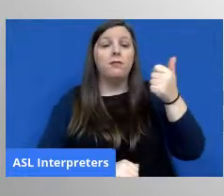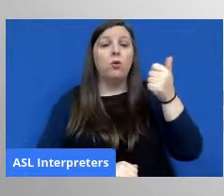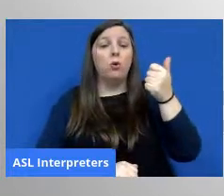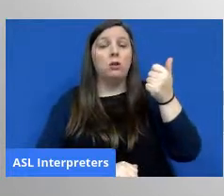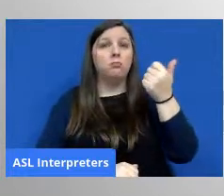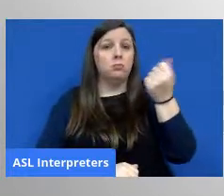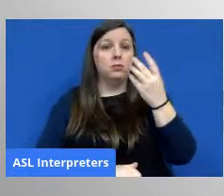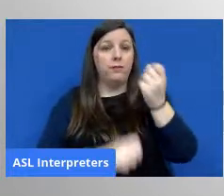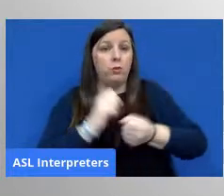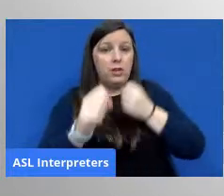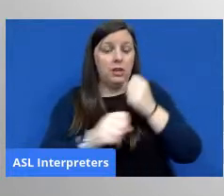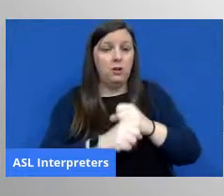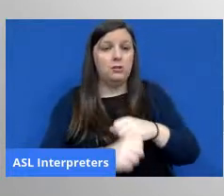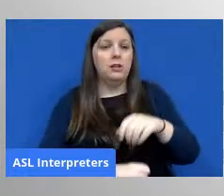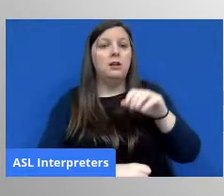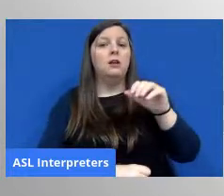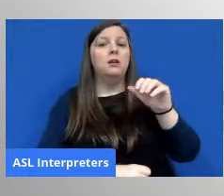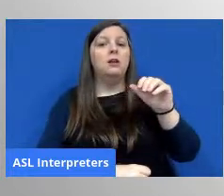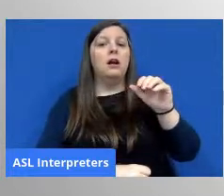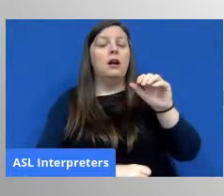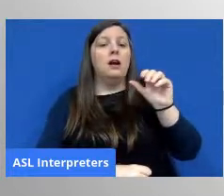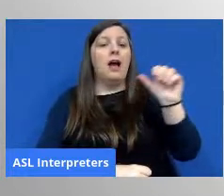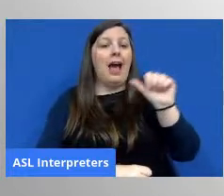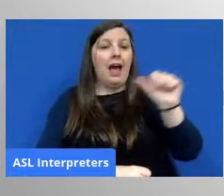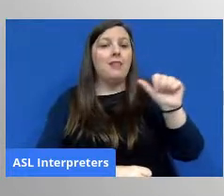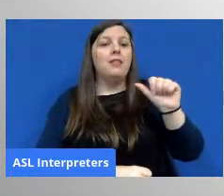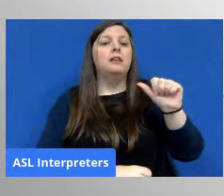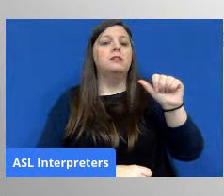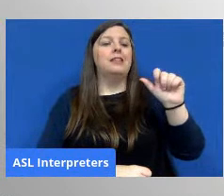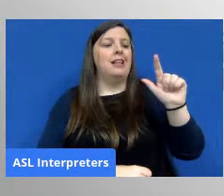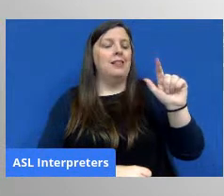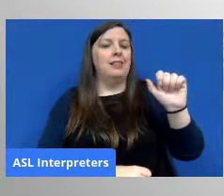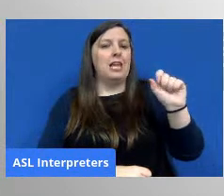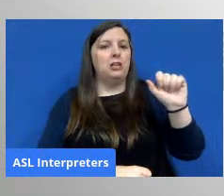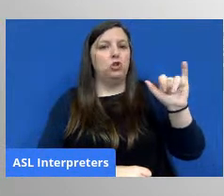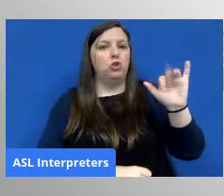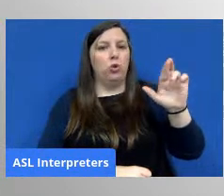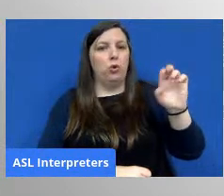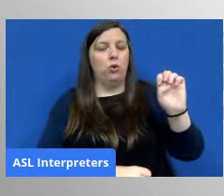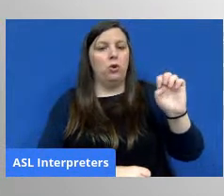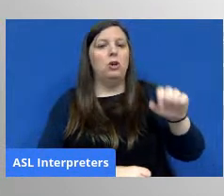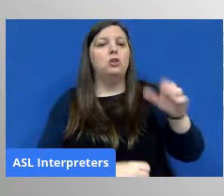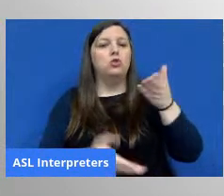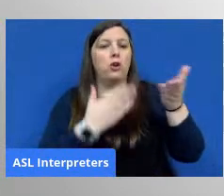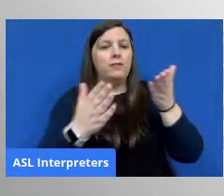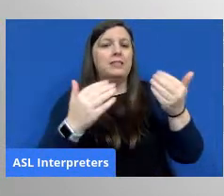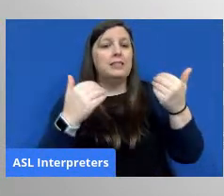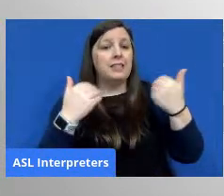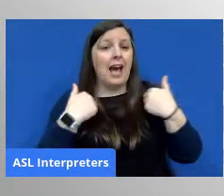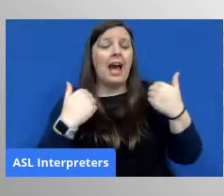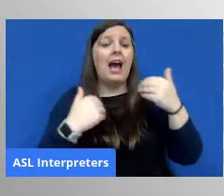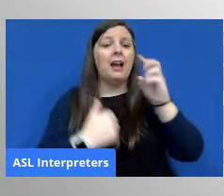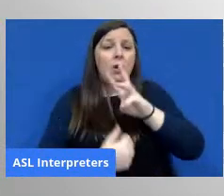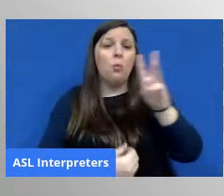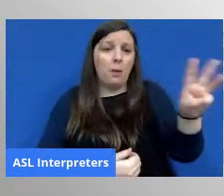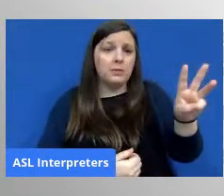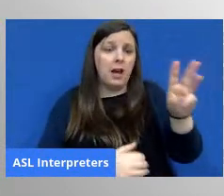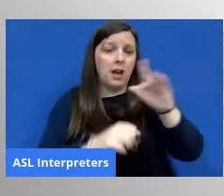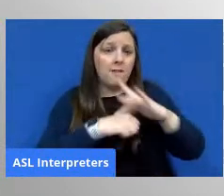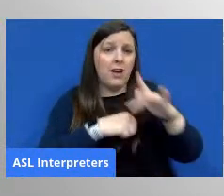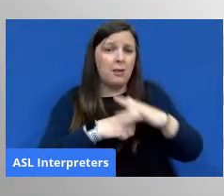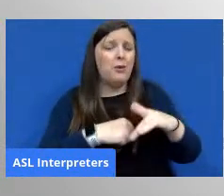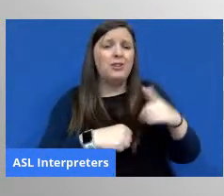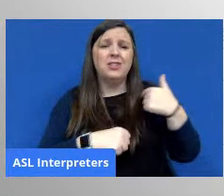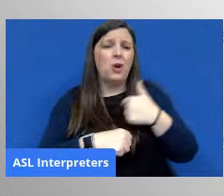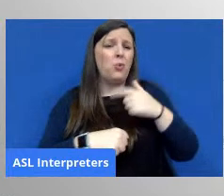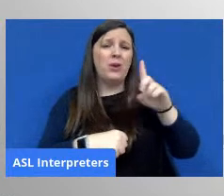or ACC communities to enroll in summer programs. So that's been done before. And I think where